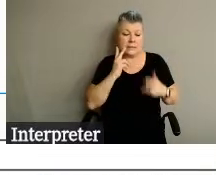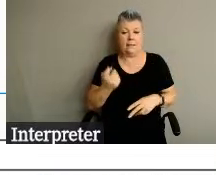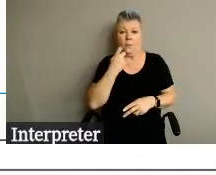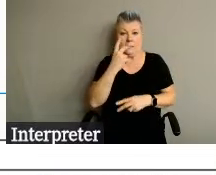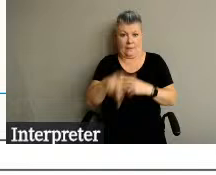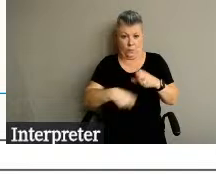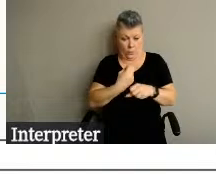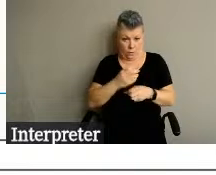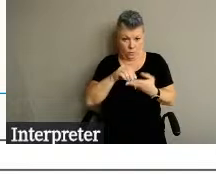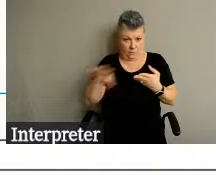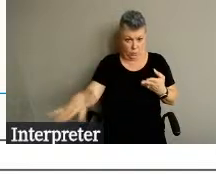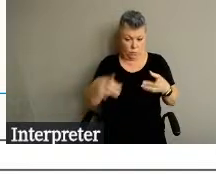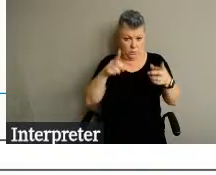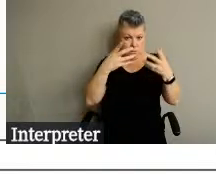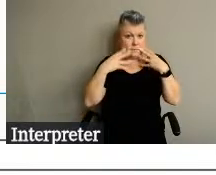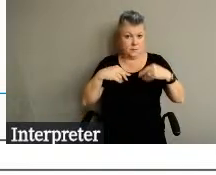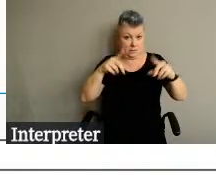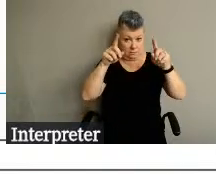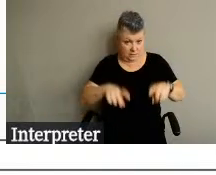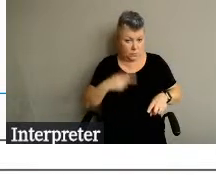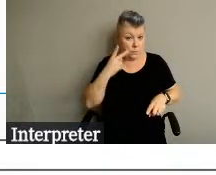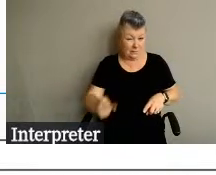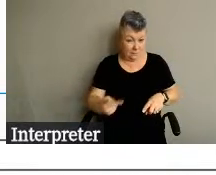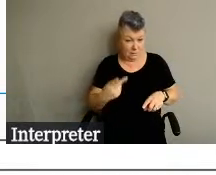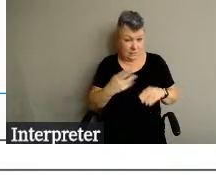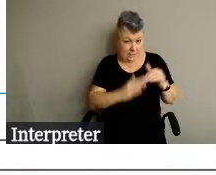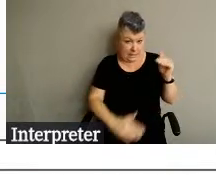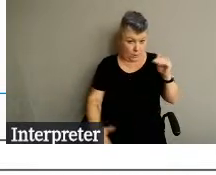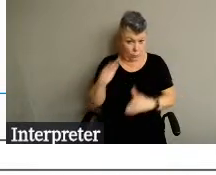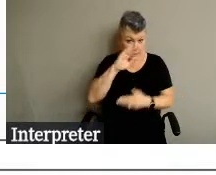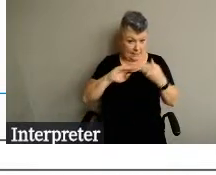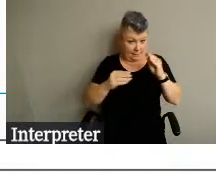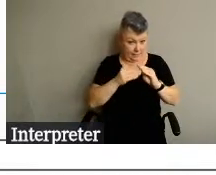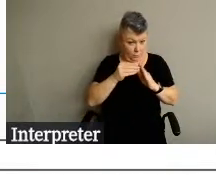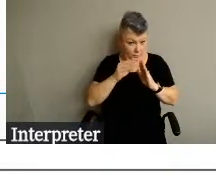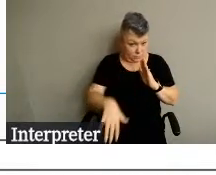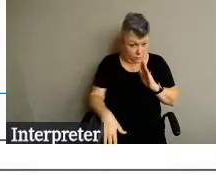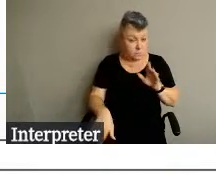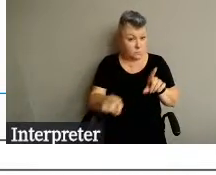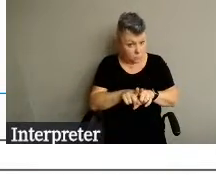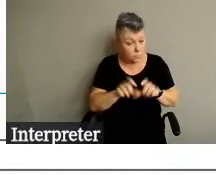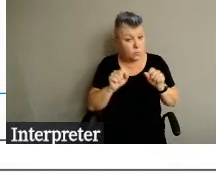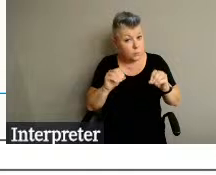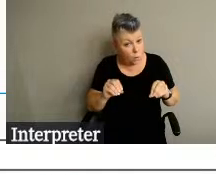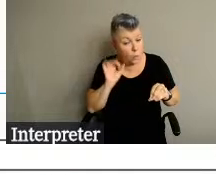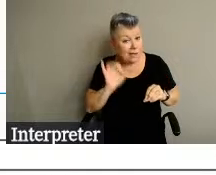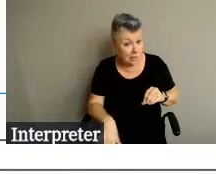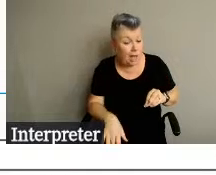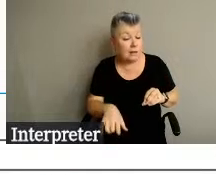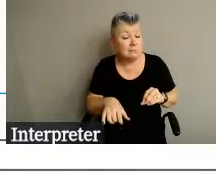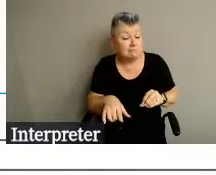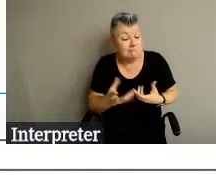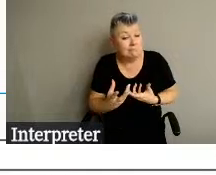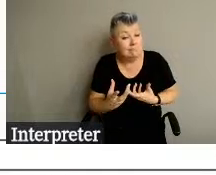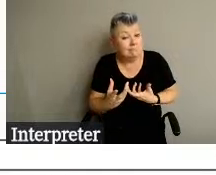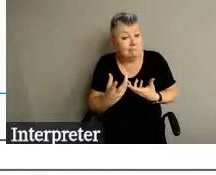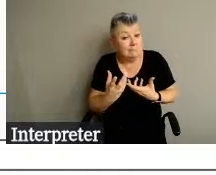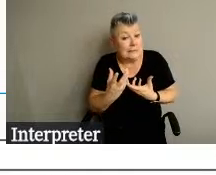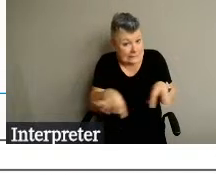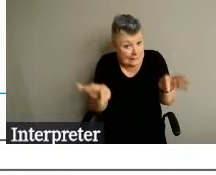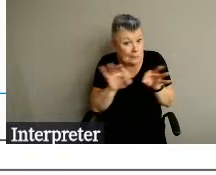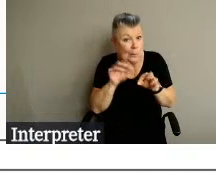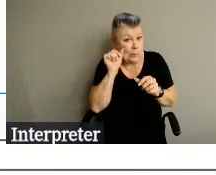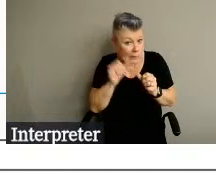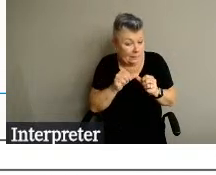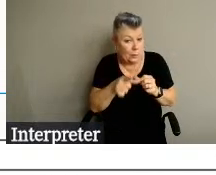students tested. We've also seen an increase in the number of students. And so that is a factor, as well as the